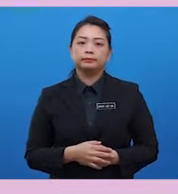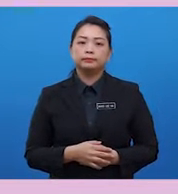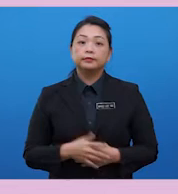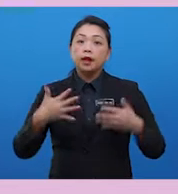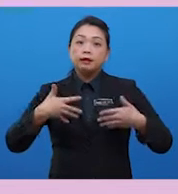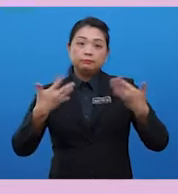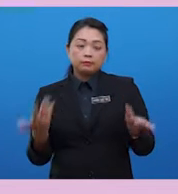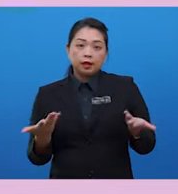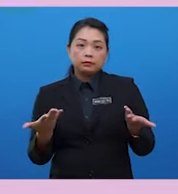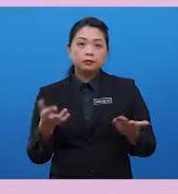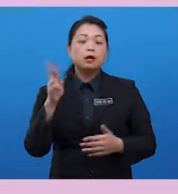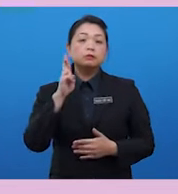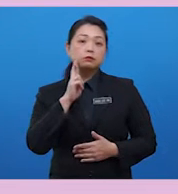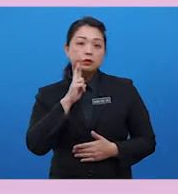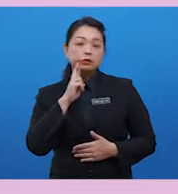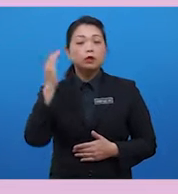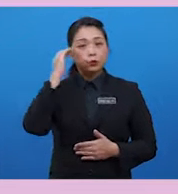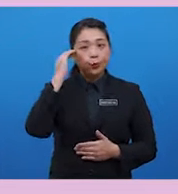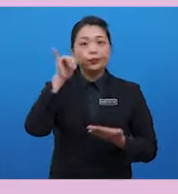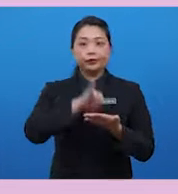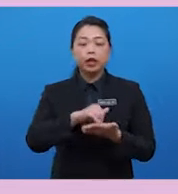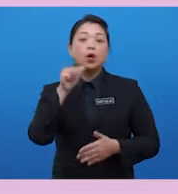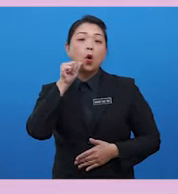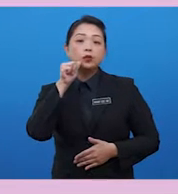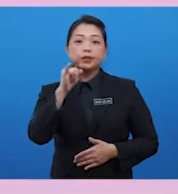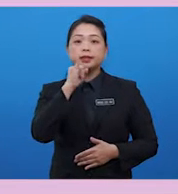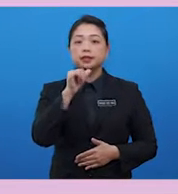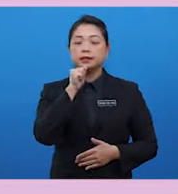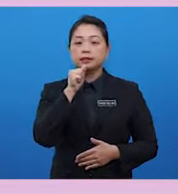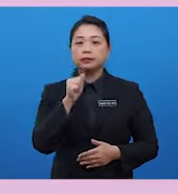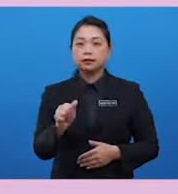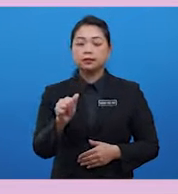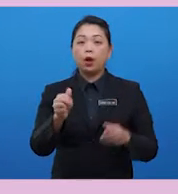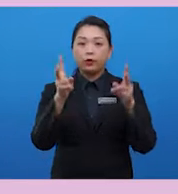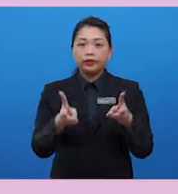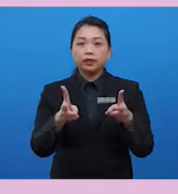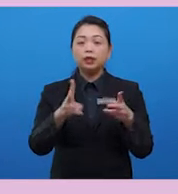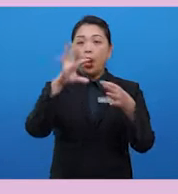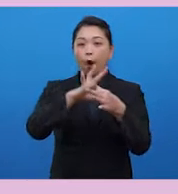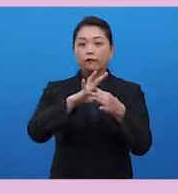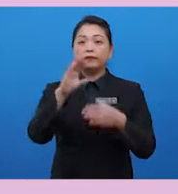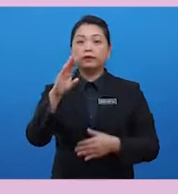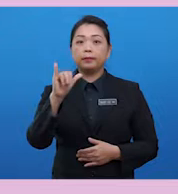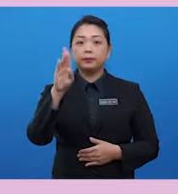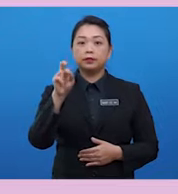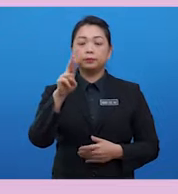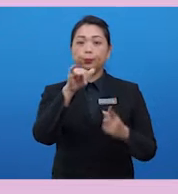Question 3. How does Ross know that Audrey is a victim of cyberbullying? Is it